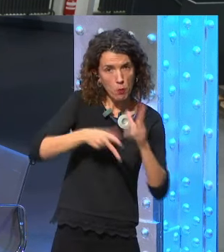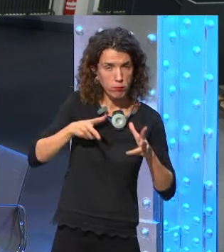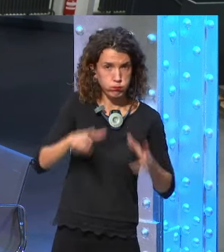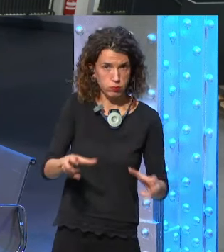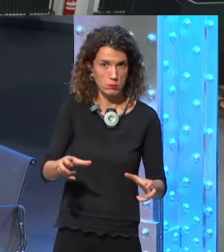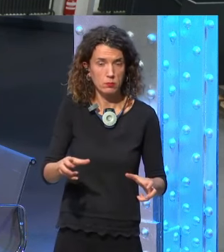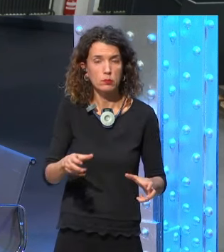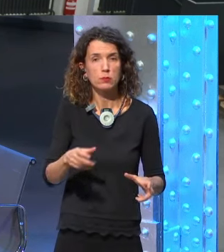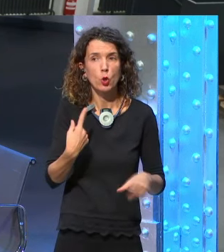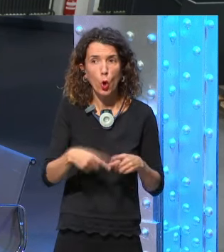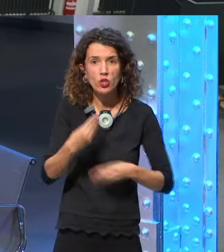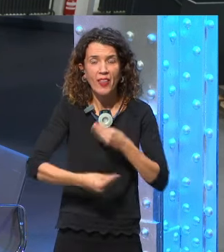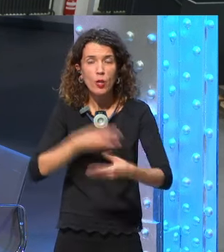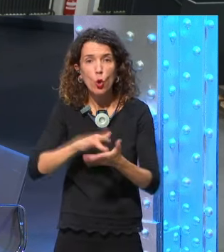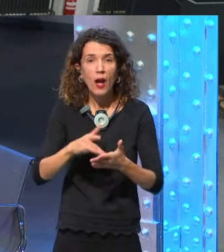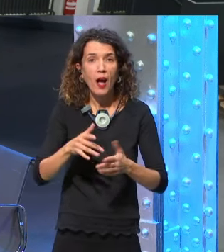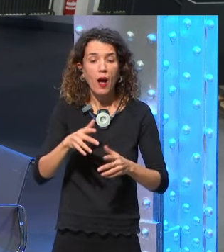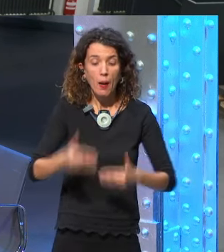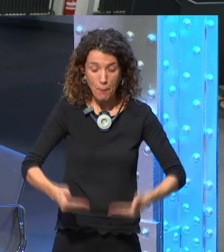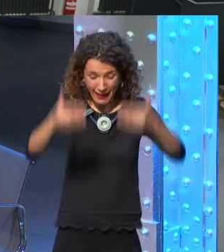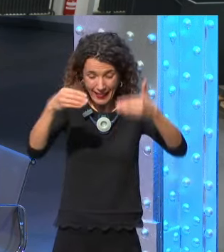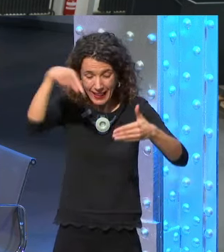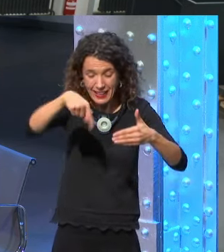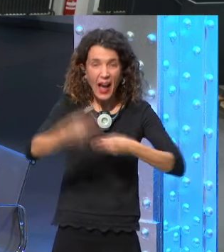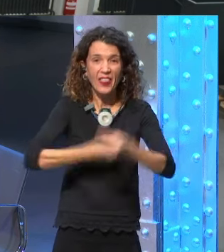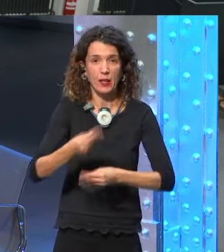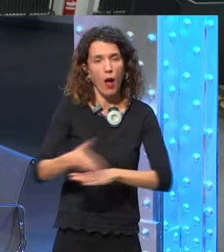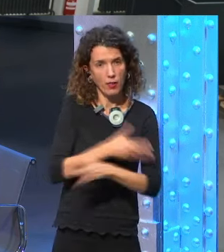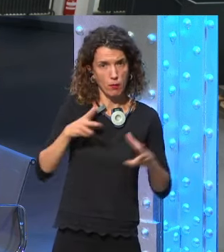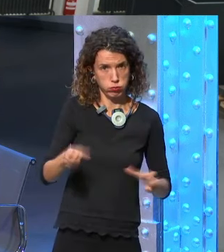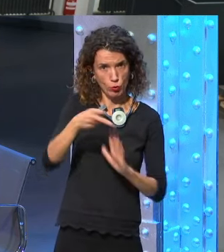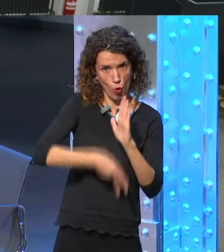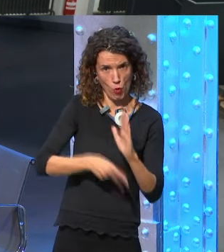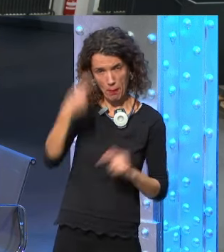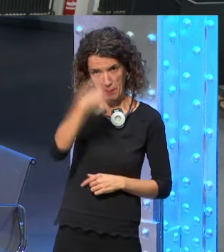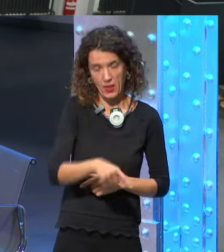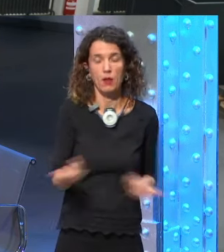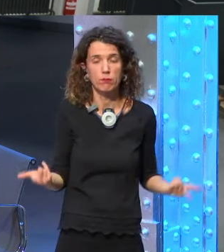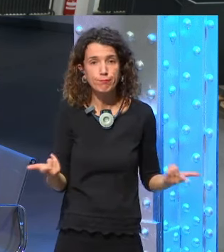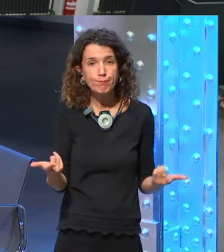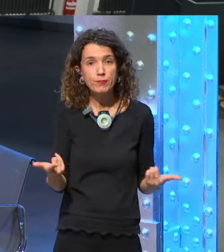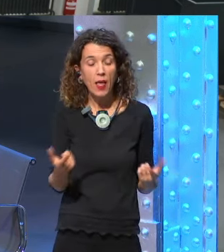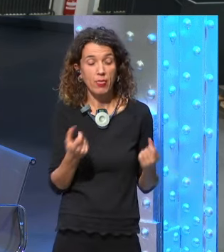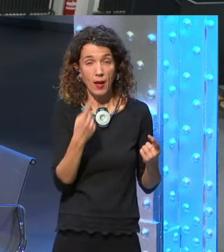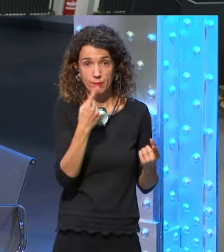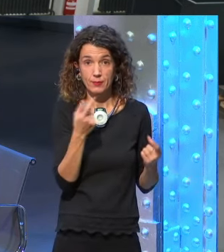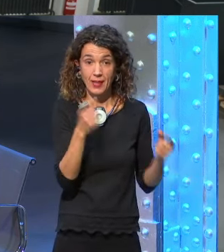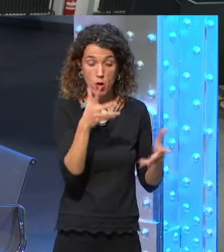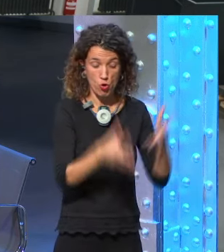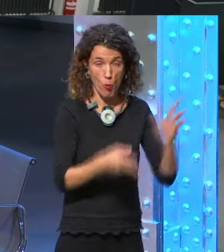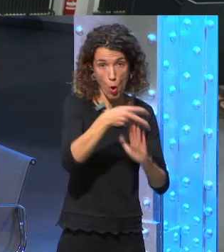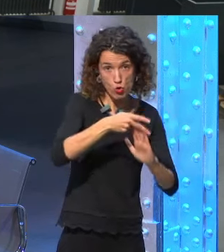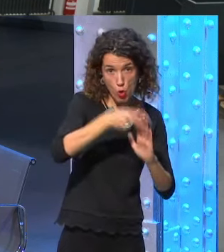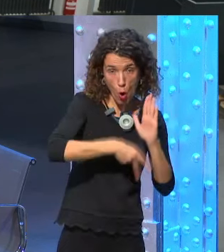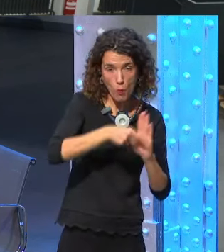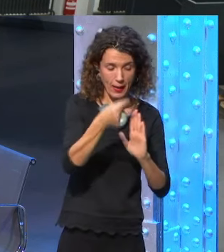you transport your brains, your intuition, to this robot, basically, and giving him instructions, giving him